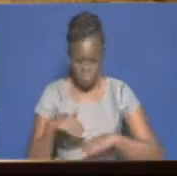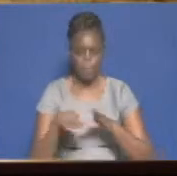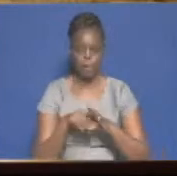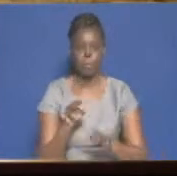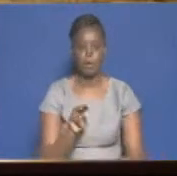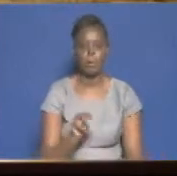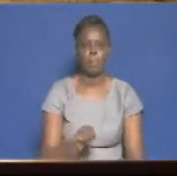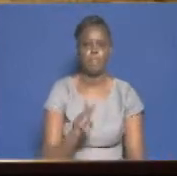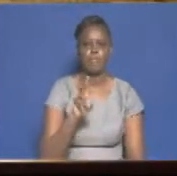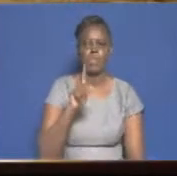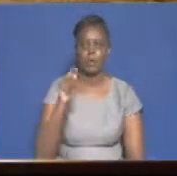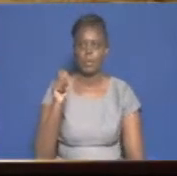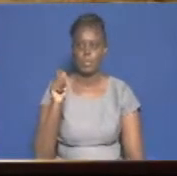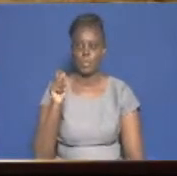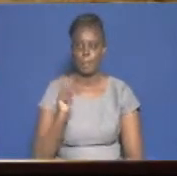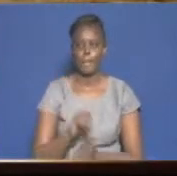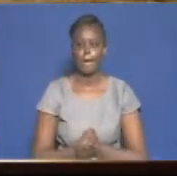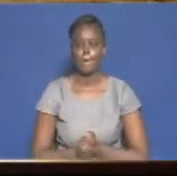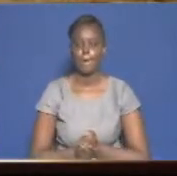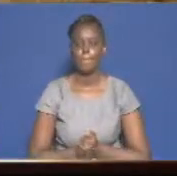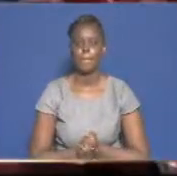Honorable Abdulswaman.